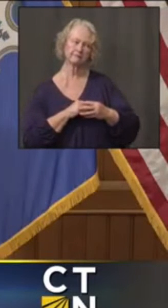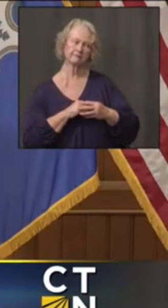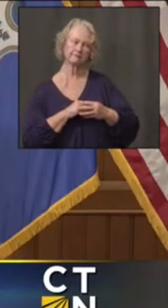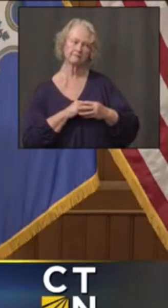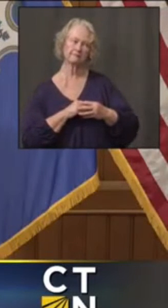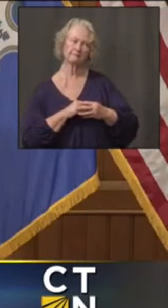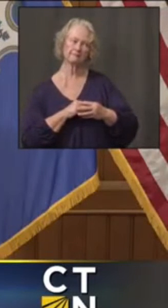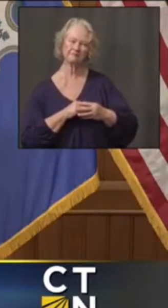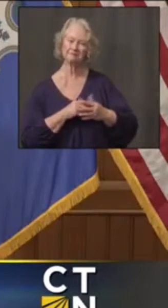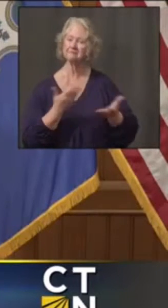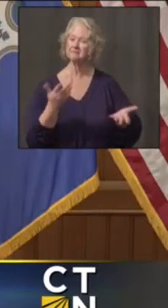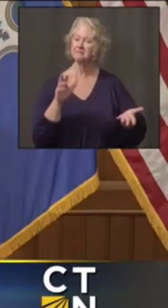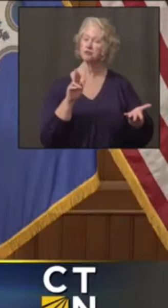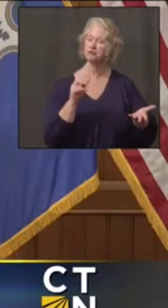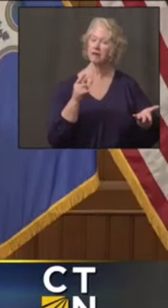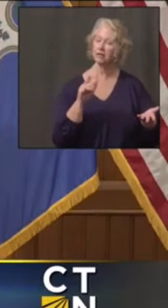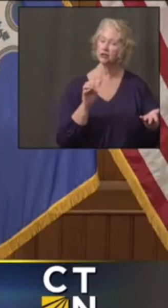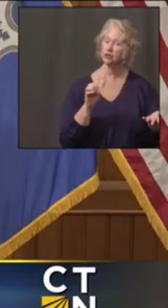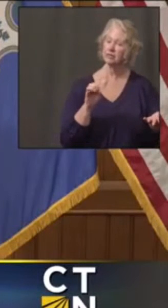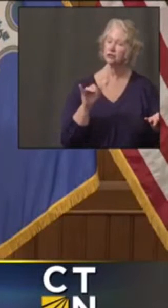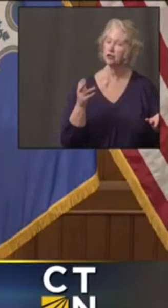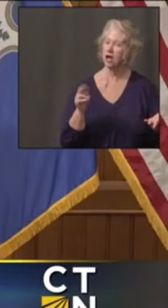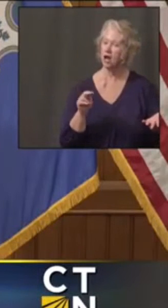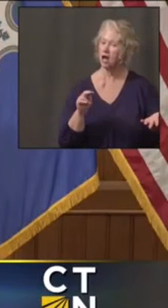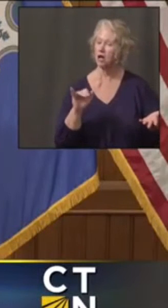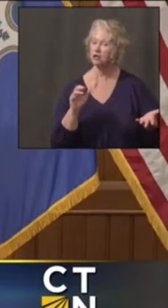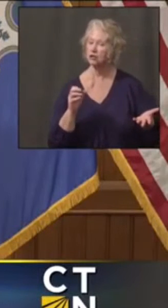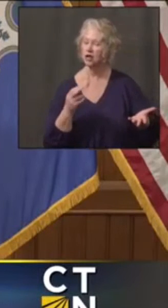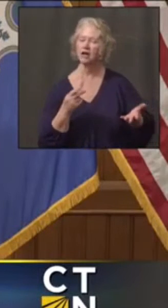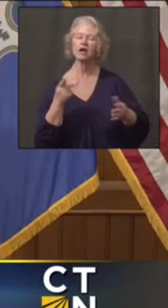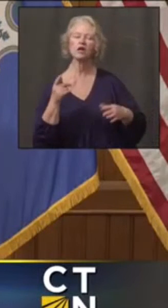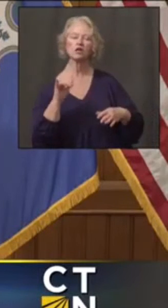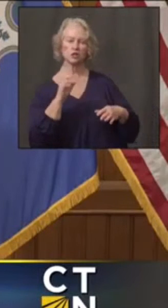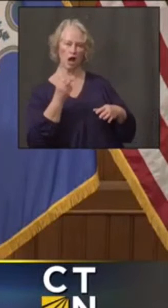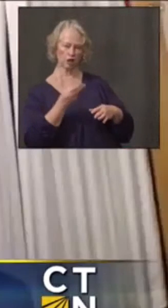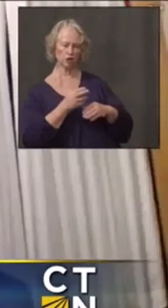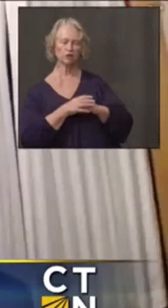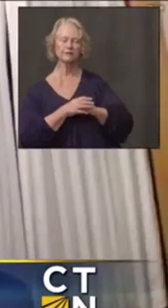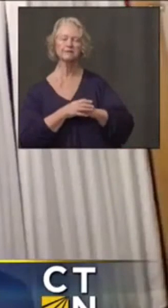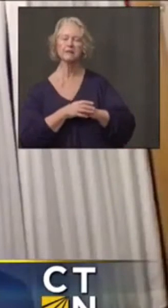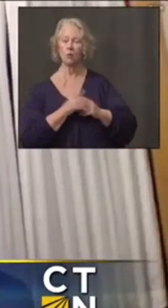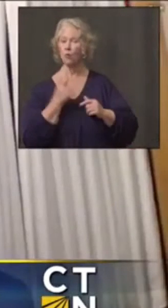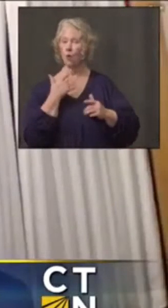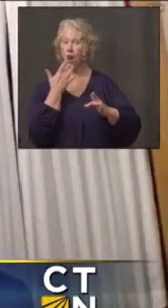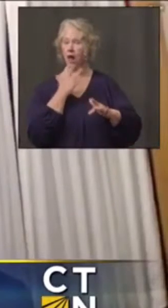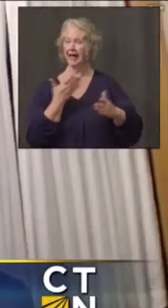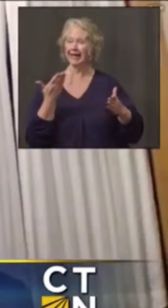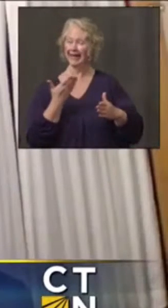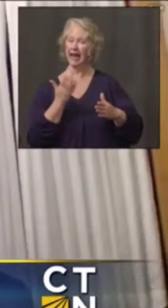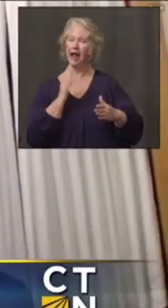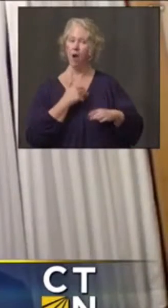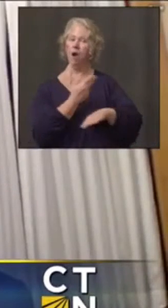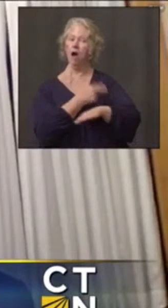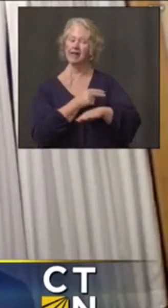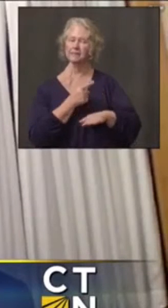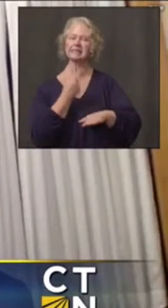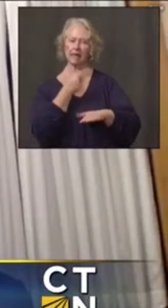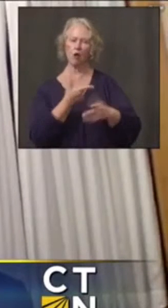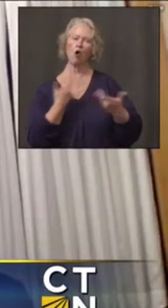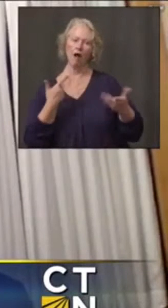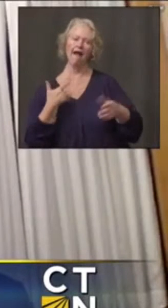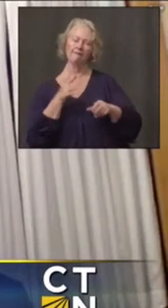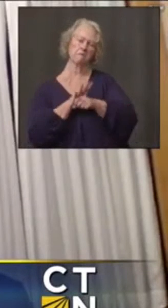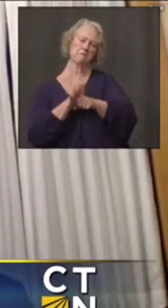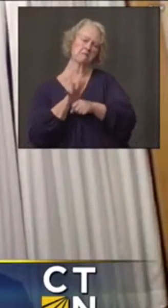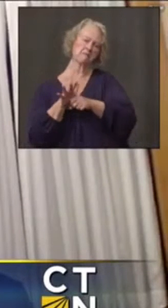Reg or John? Yeah. Or Josh? Dr. Eady can comment. So we're fortunate in the state that our hospitals already have a significant amount of capacity of